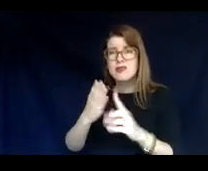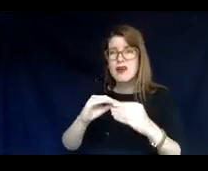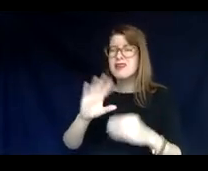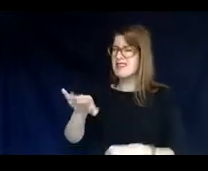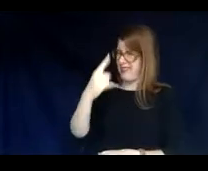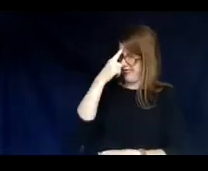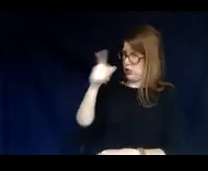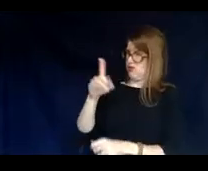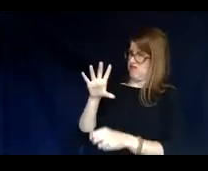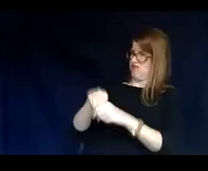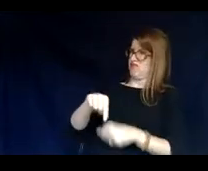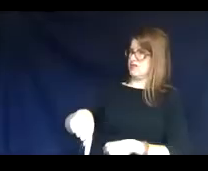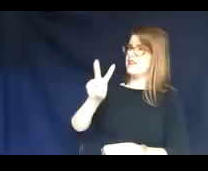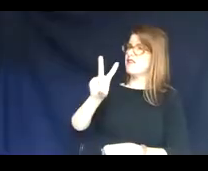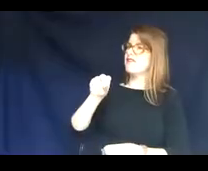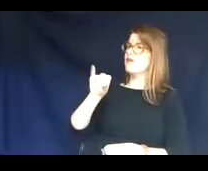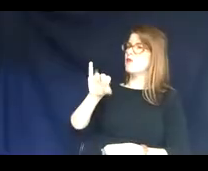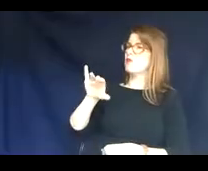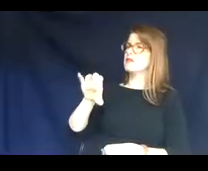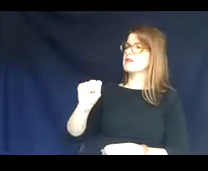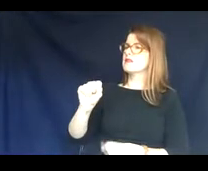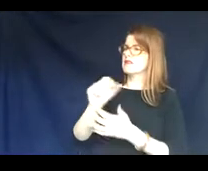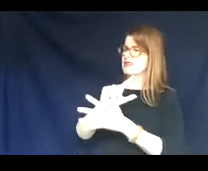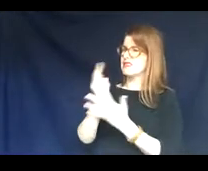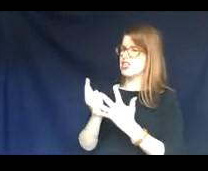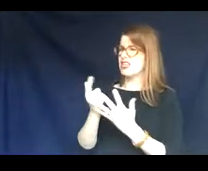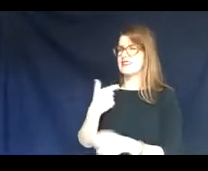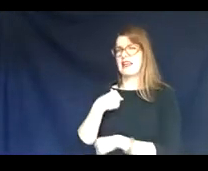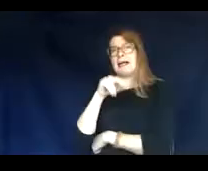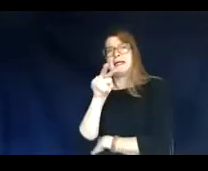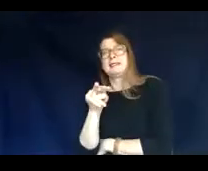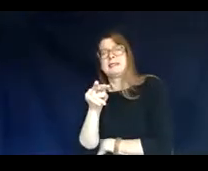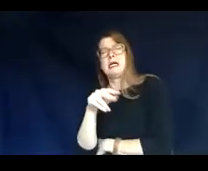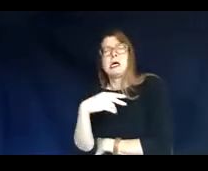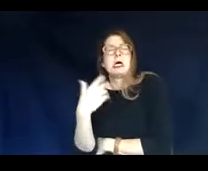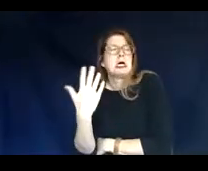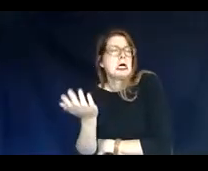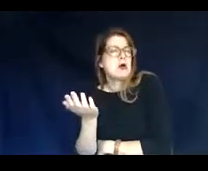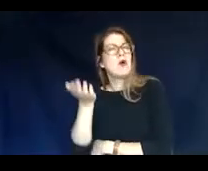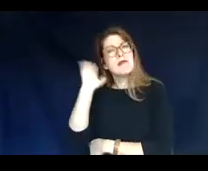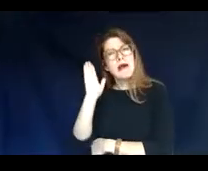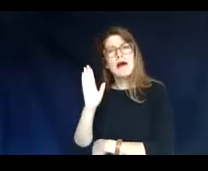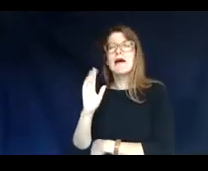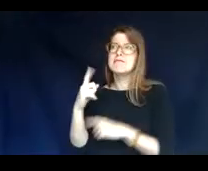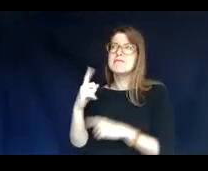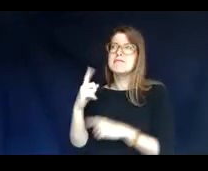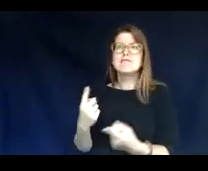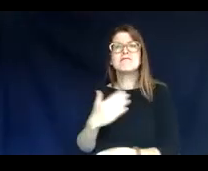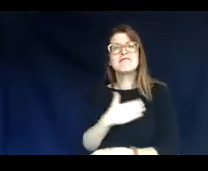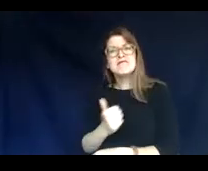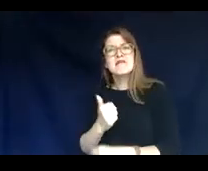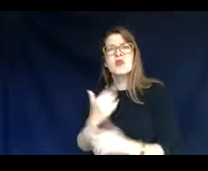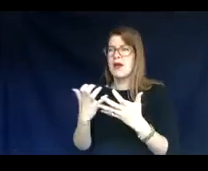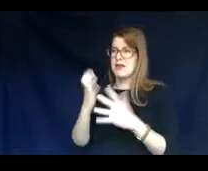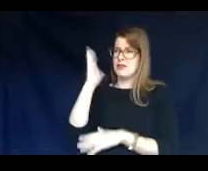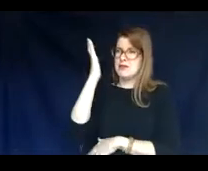should participate in the Voices series. And, you know, and I started thinking about it. And I said, hey, well, God's been putting it on my heart that he wants me to speak for him. And John said,